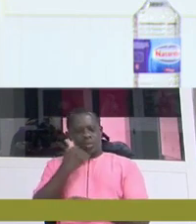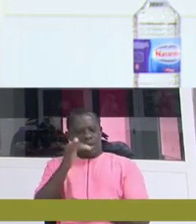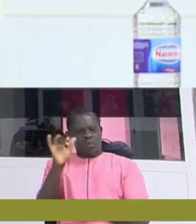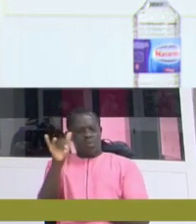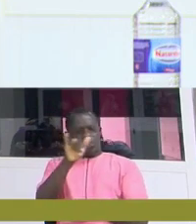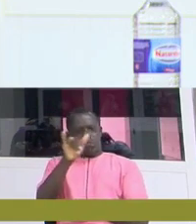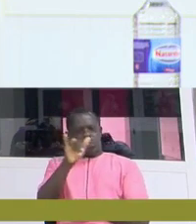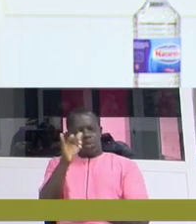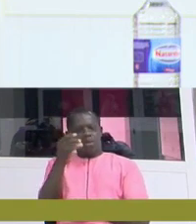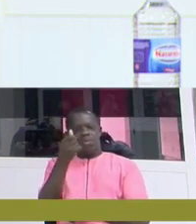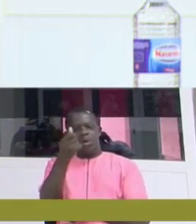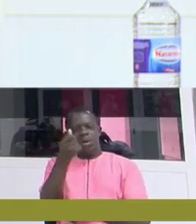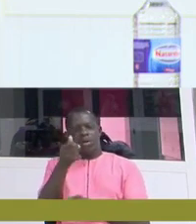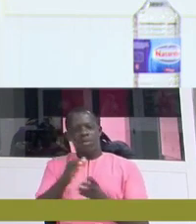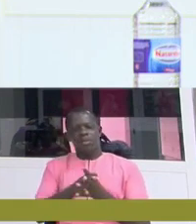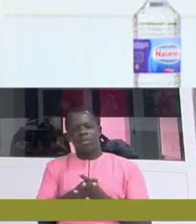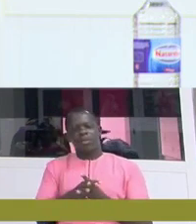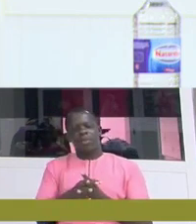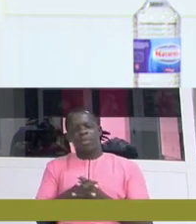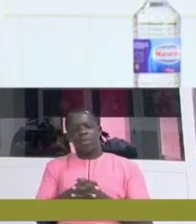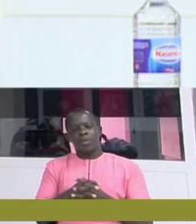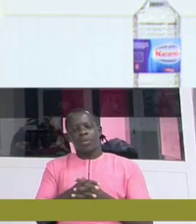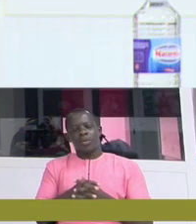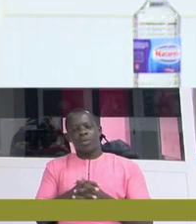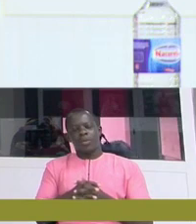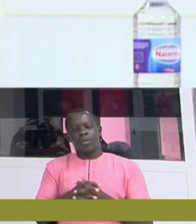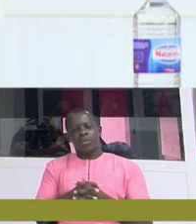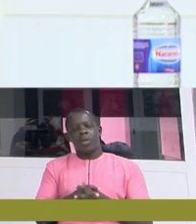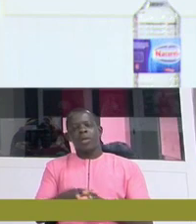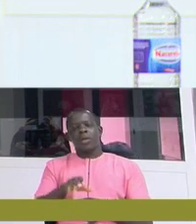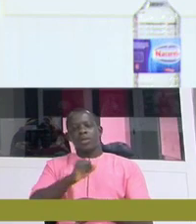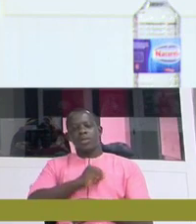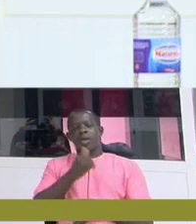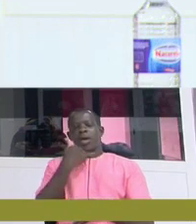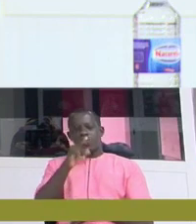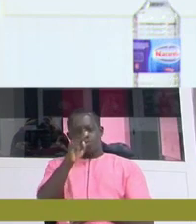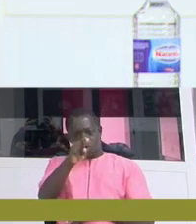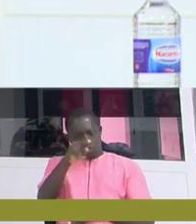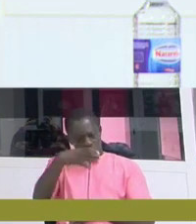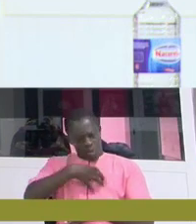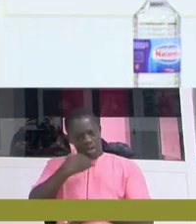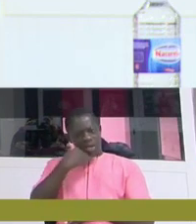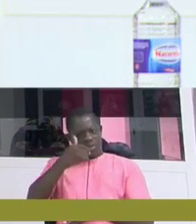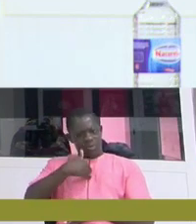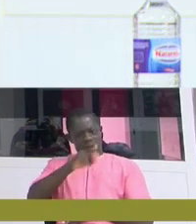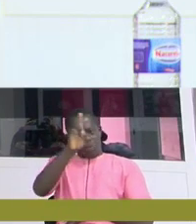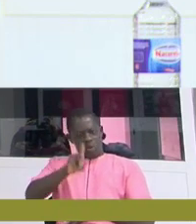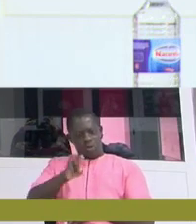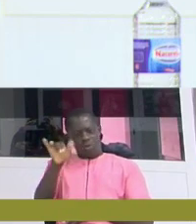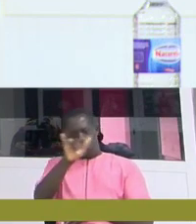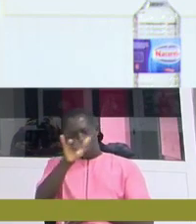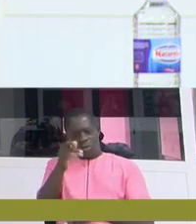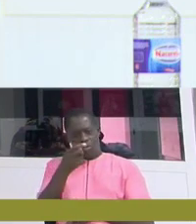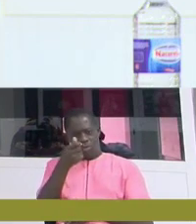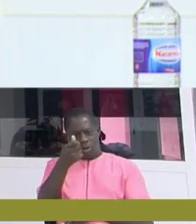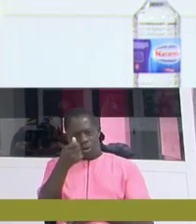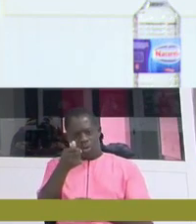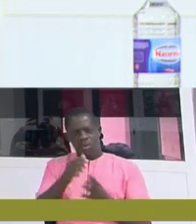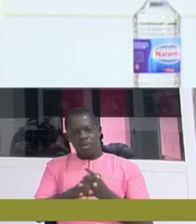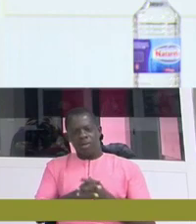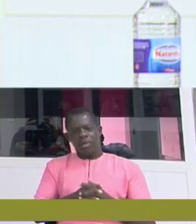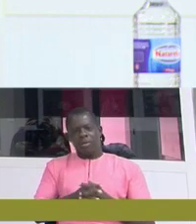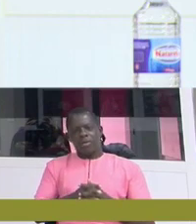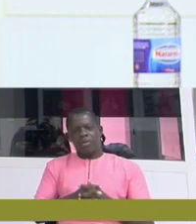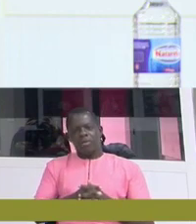me, which money? I said to him, you're asking me which money?